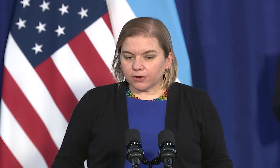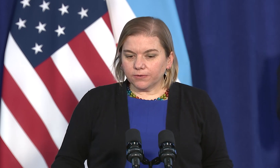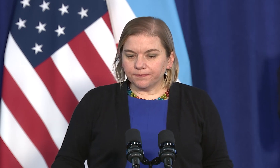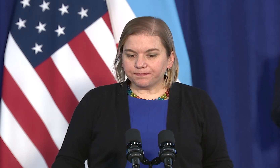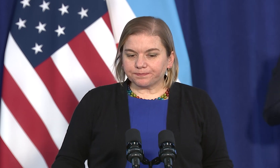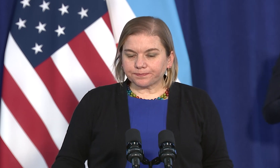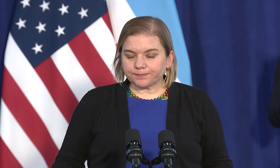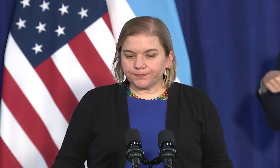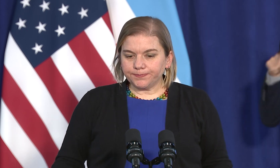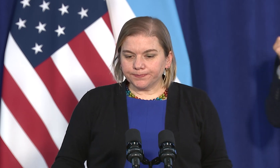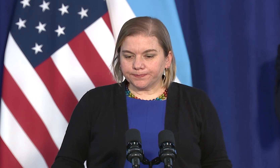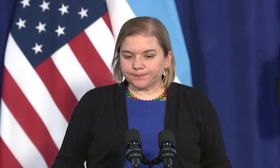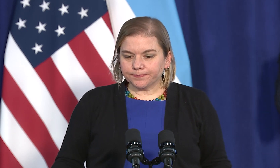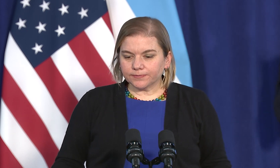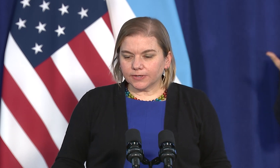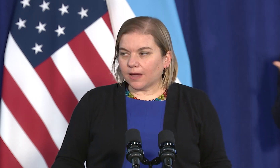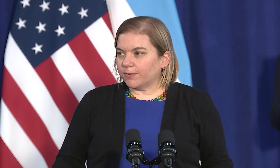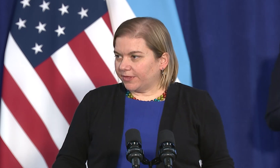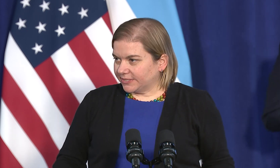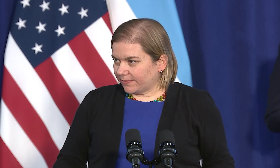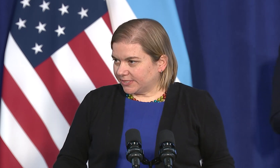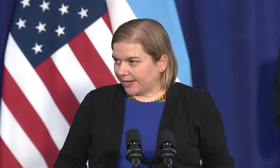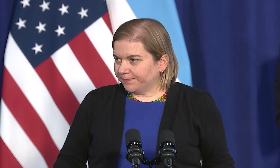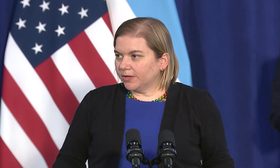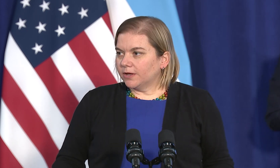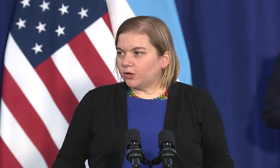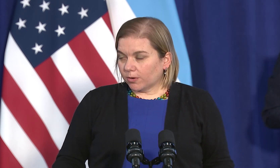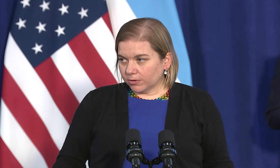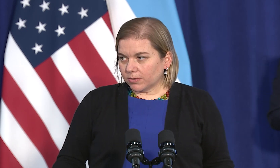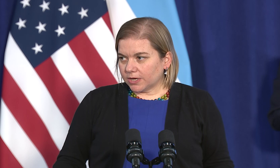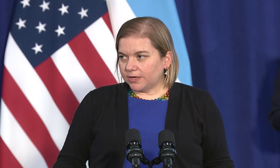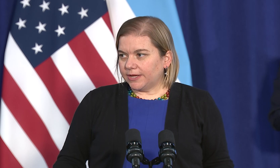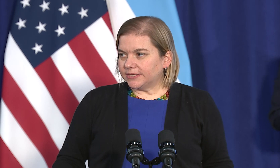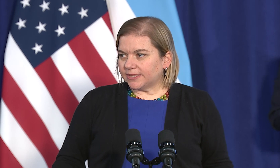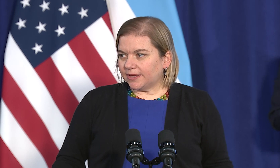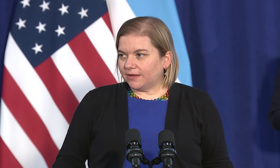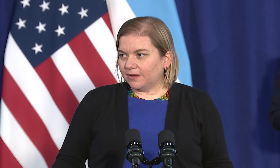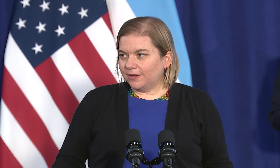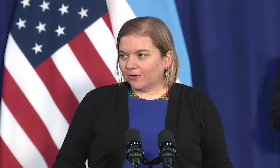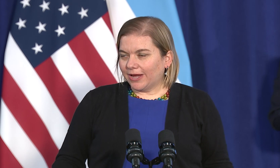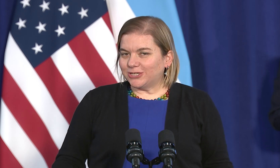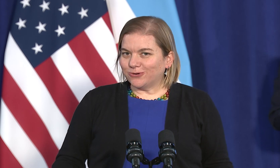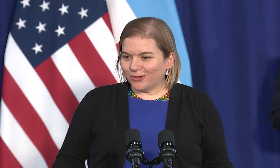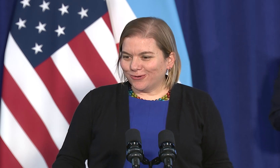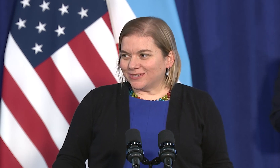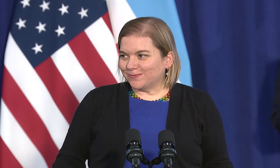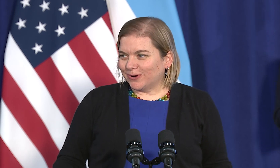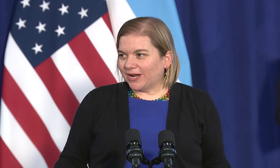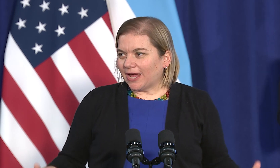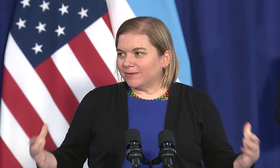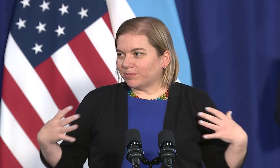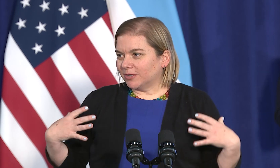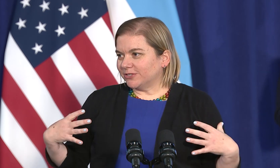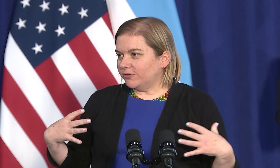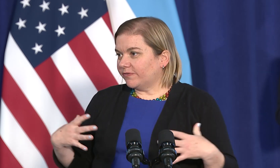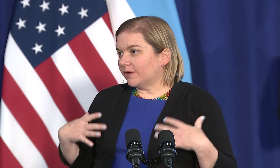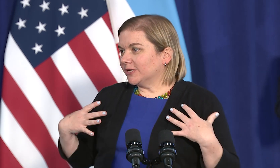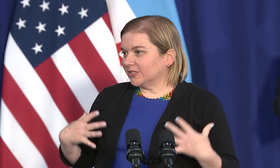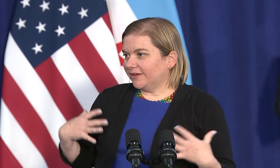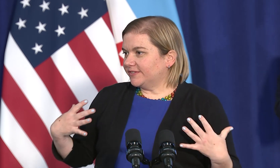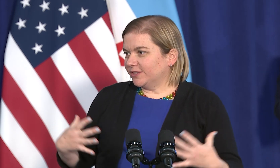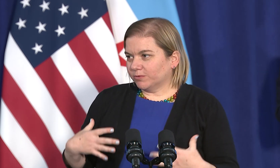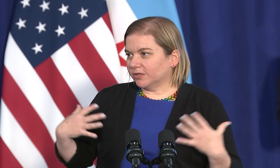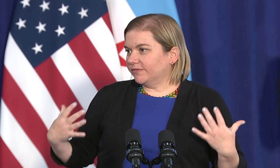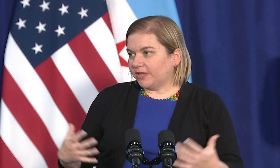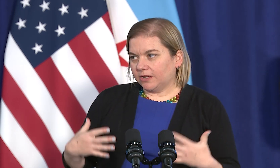So, a couple things I would say. Number one is that as you all know at this point, I am a person who very